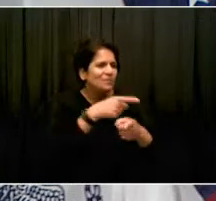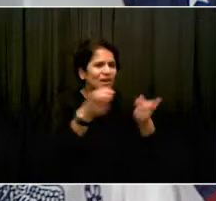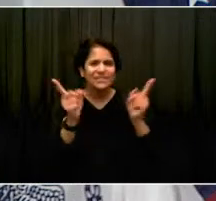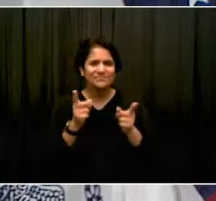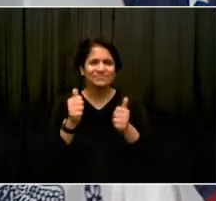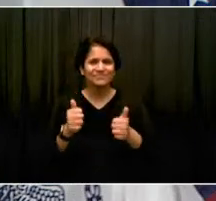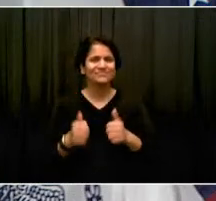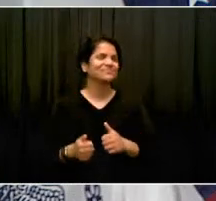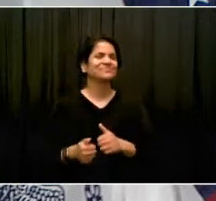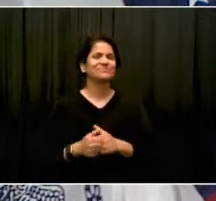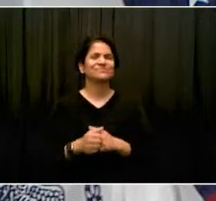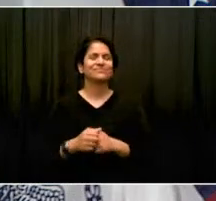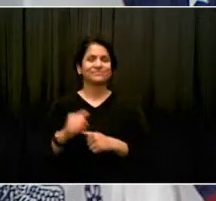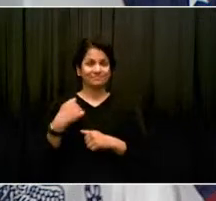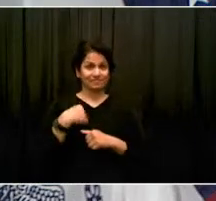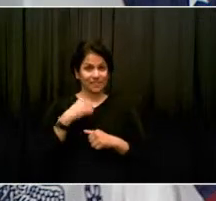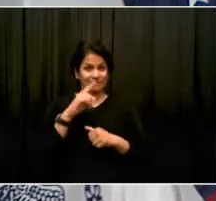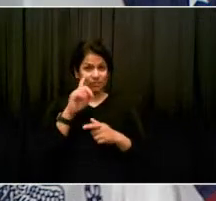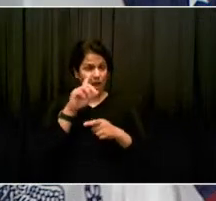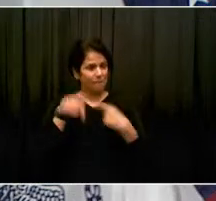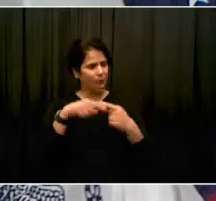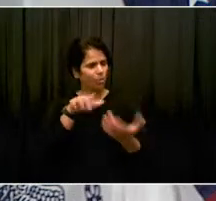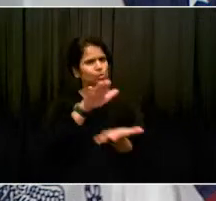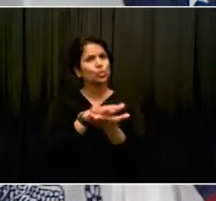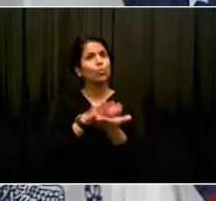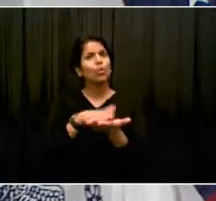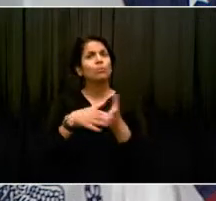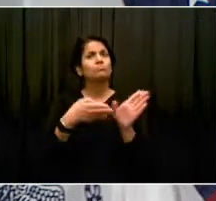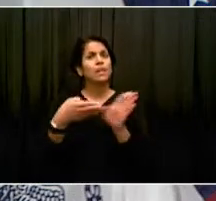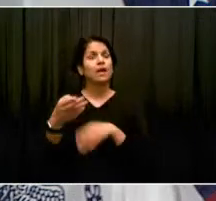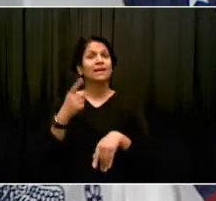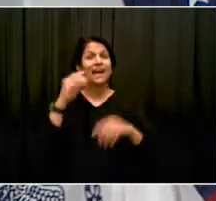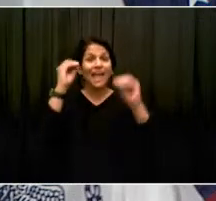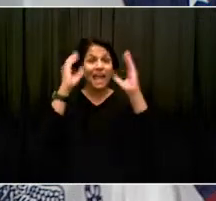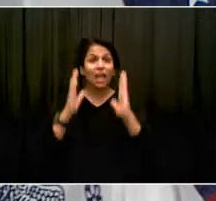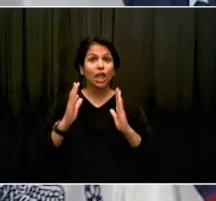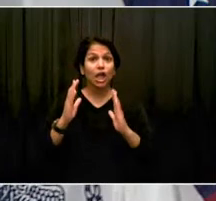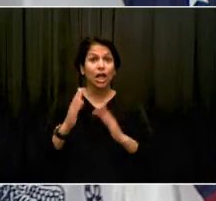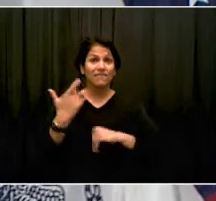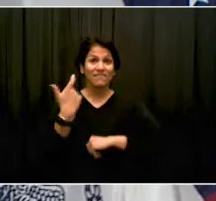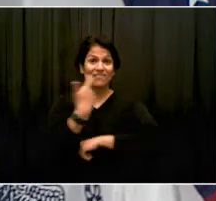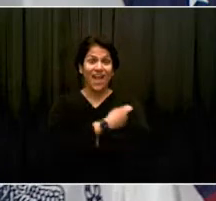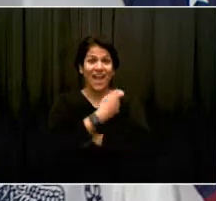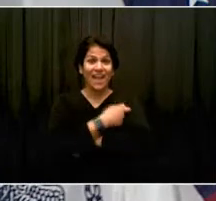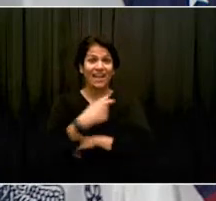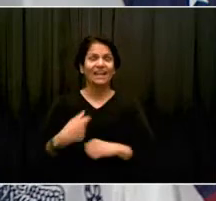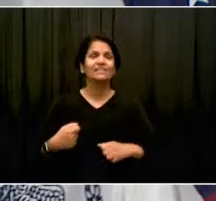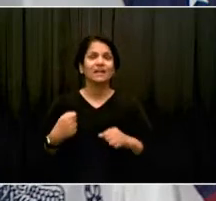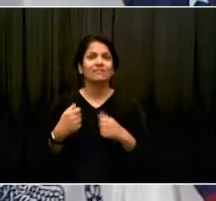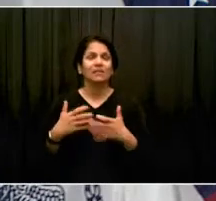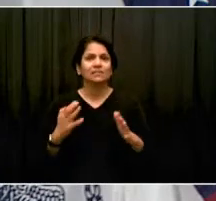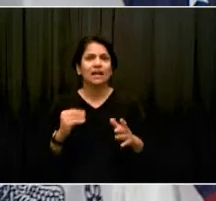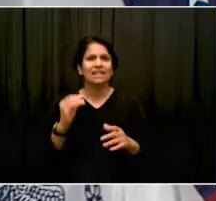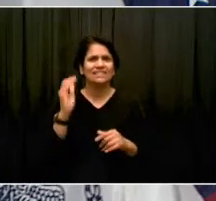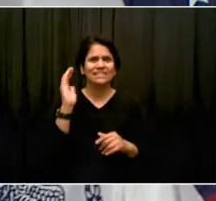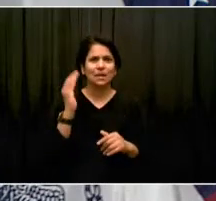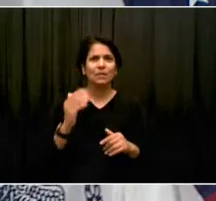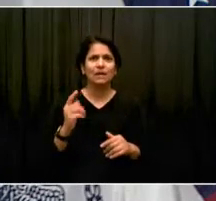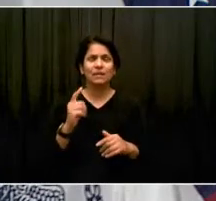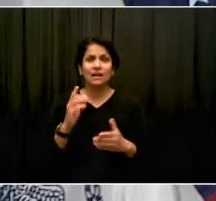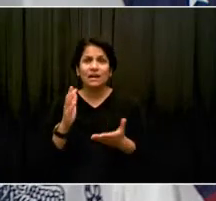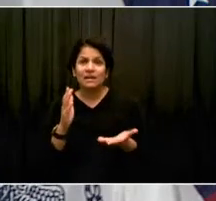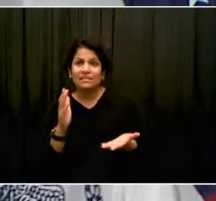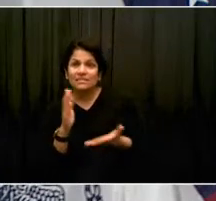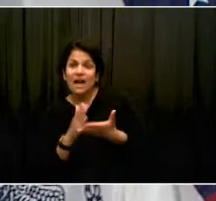being vaccinated, there appears to be a shortage of them qualified to provide in-person instruction to students, resulting in students learning